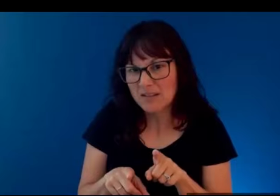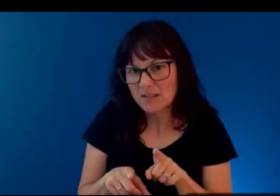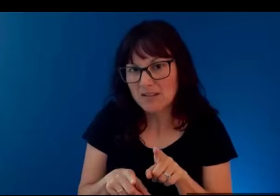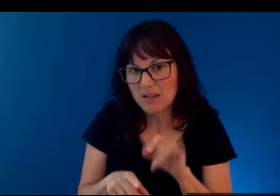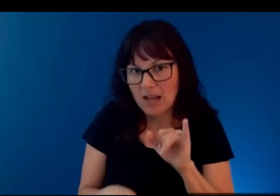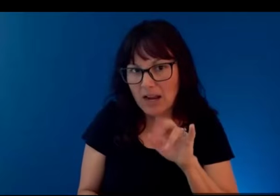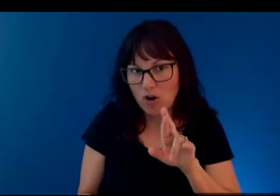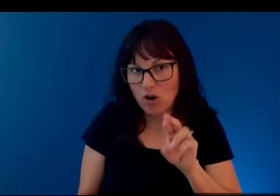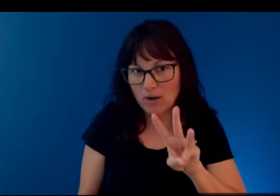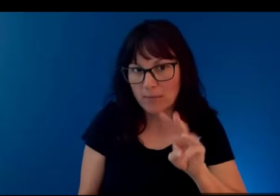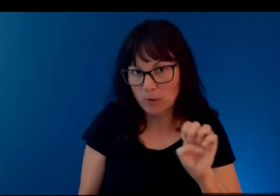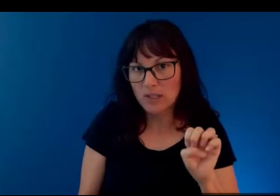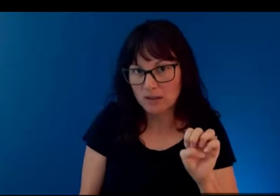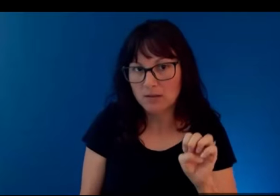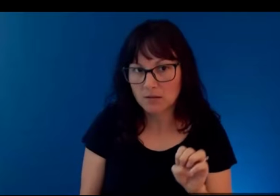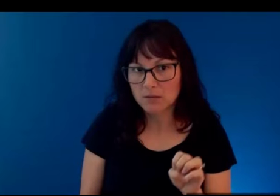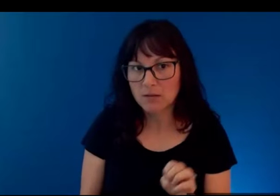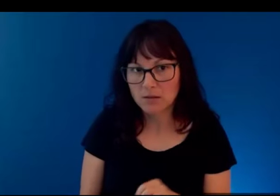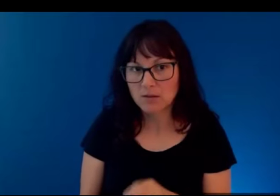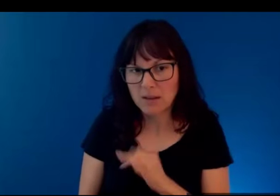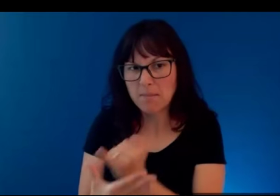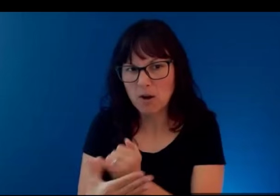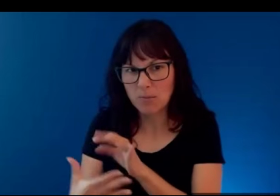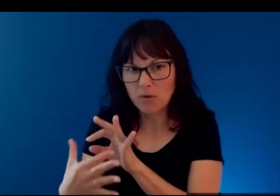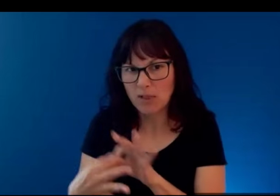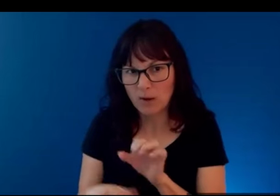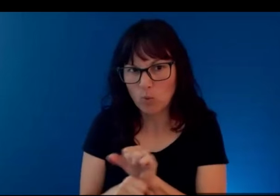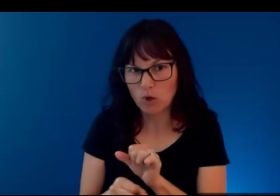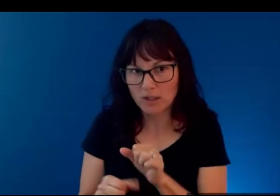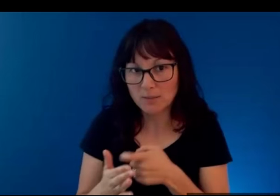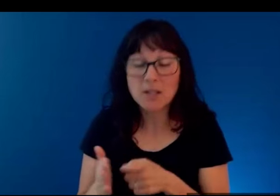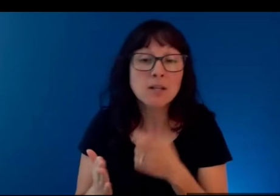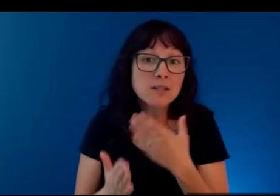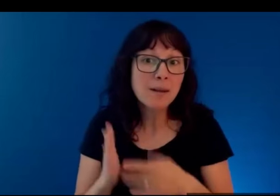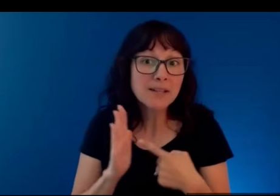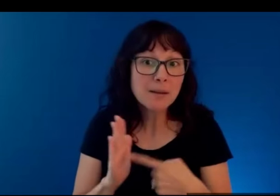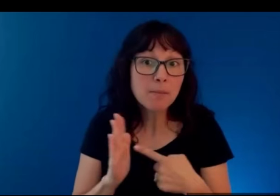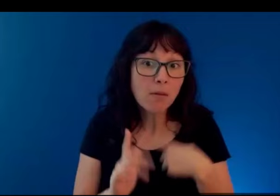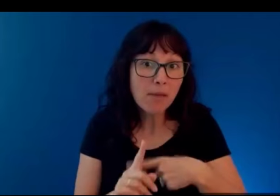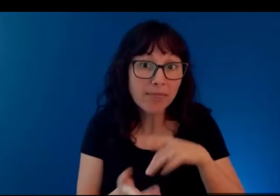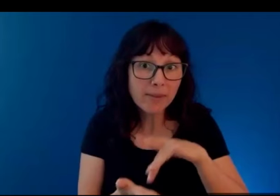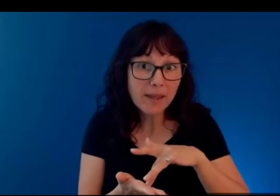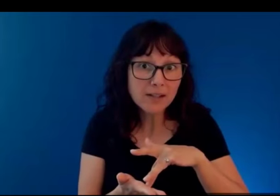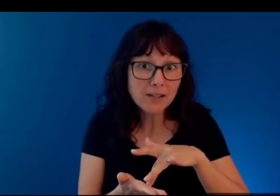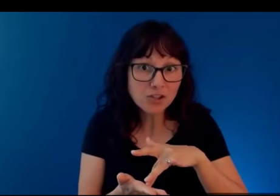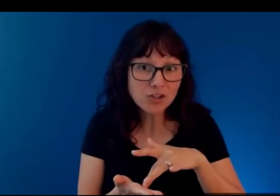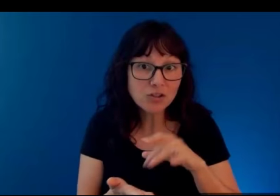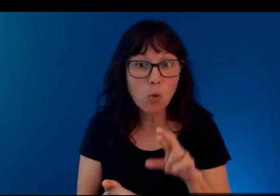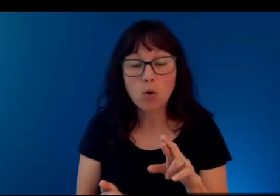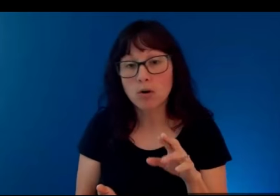an impairment-related work expense. Some examples of IRWIs could be monthly medication